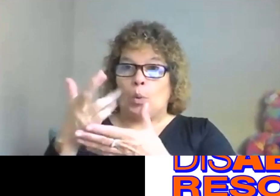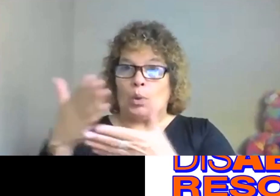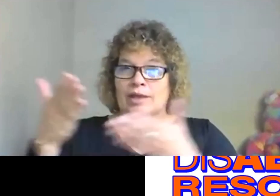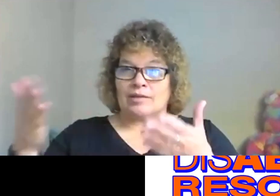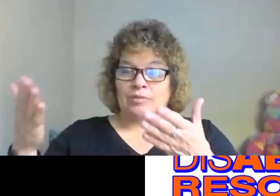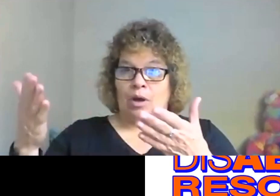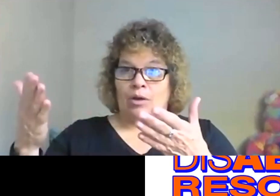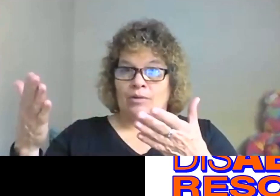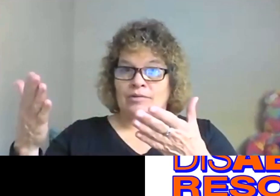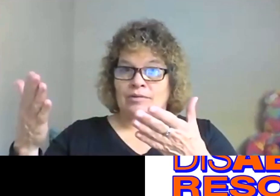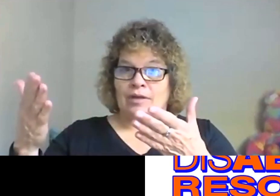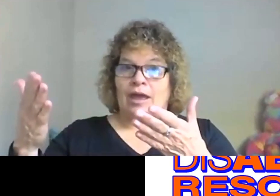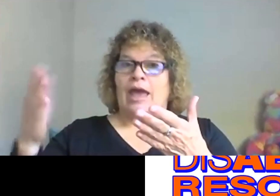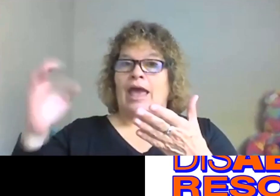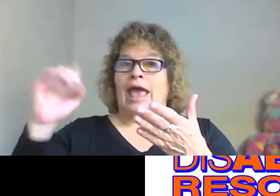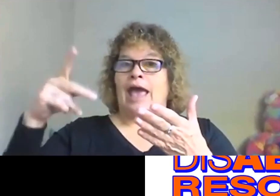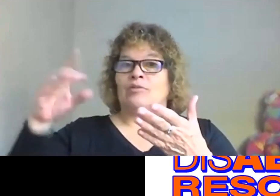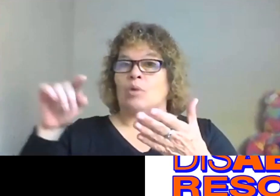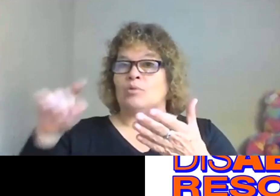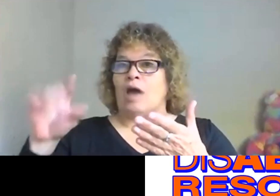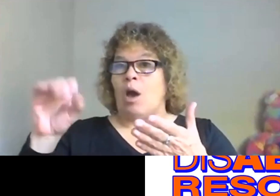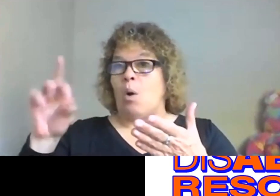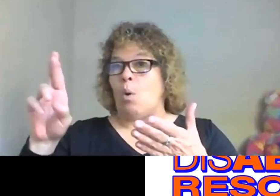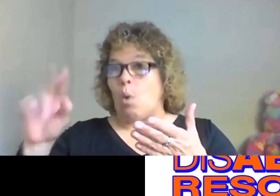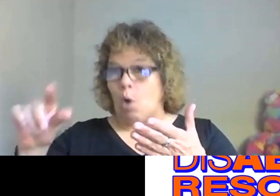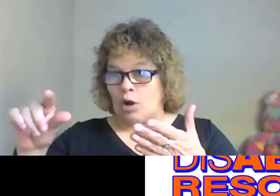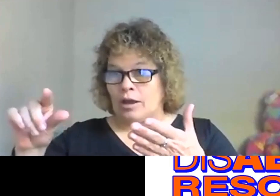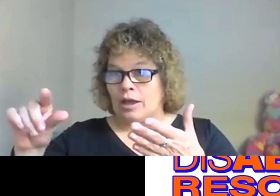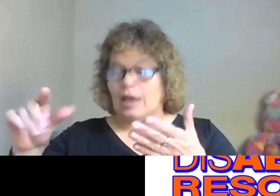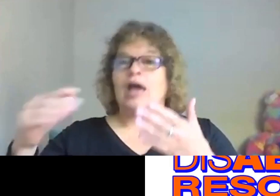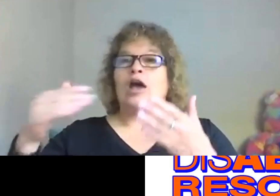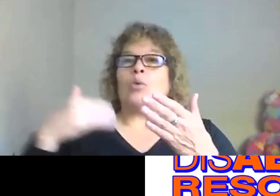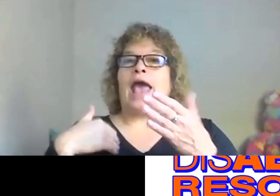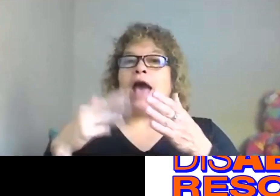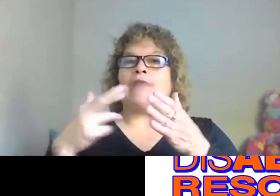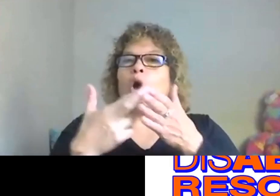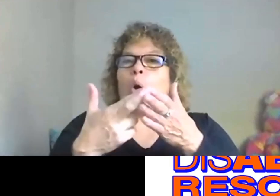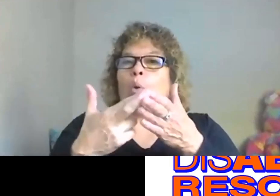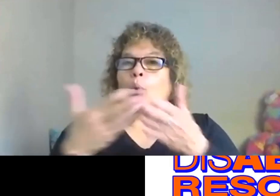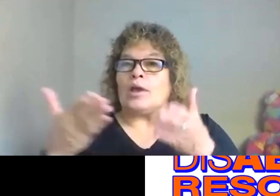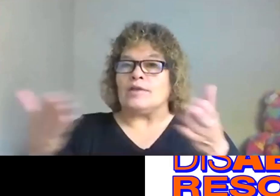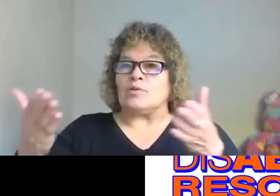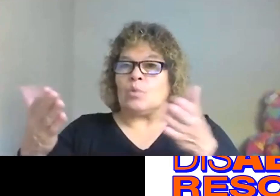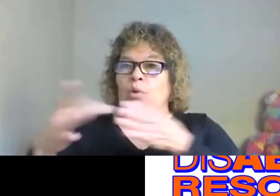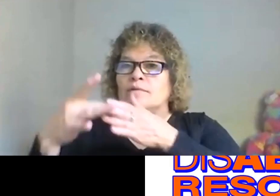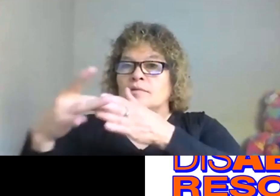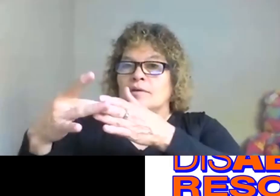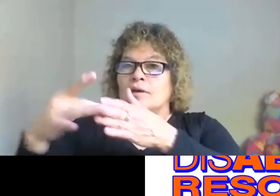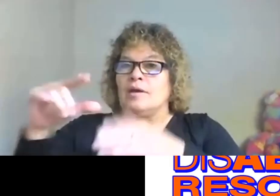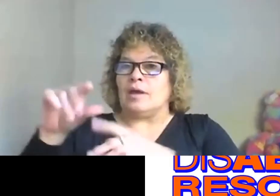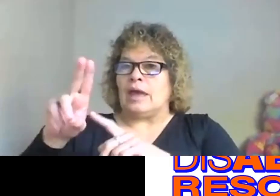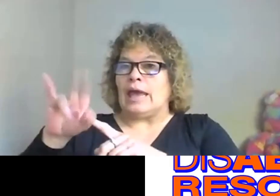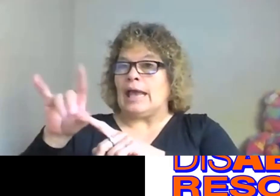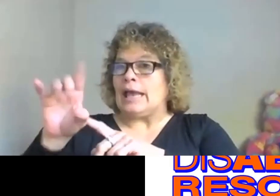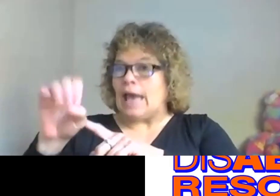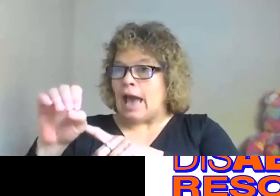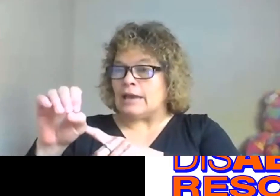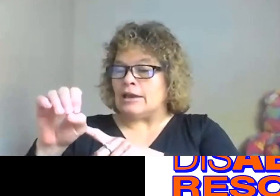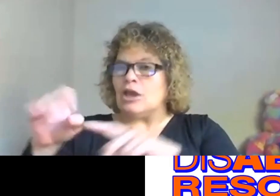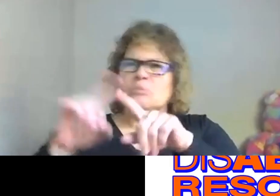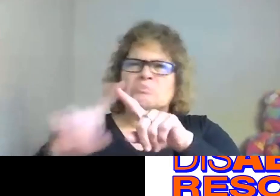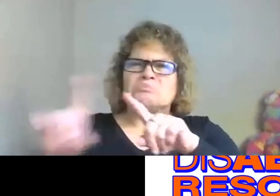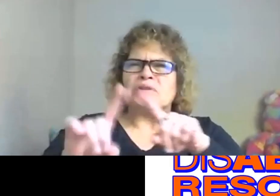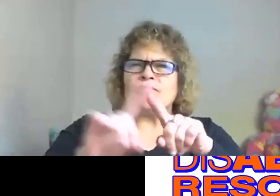disabilityresourceexpo.org, and we have a resource guide on there. If you go to that, you will find the various exhibitors that you